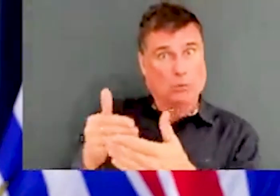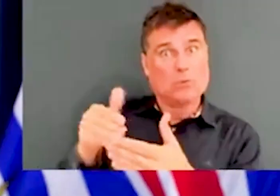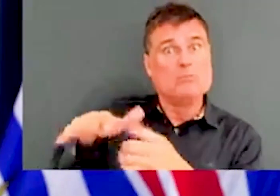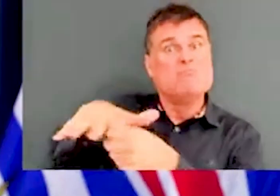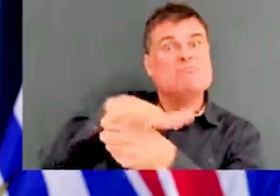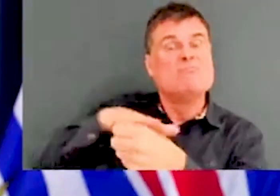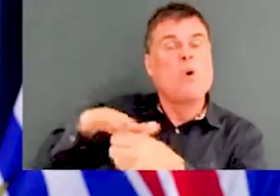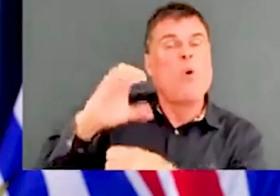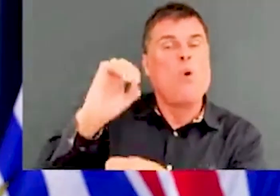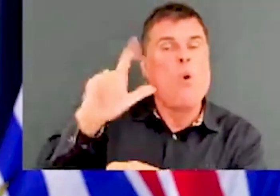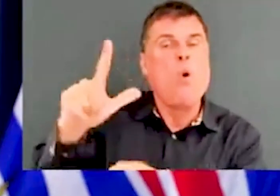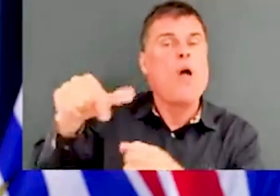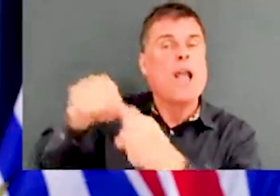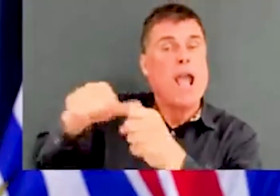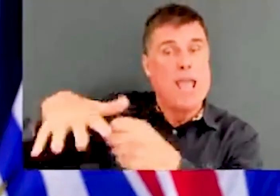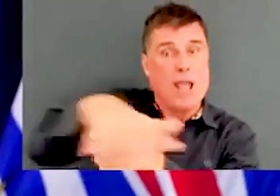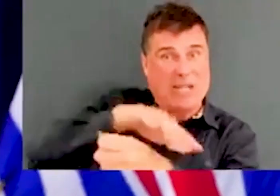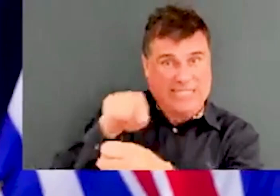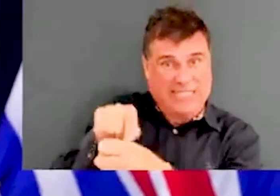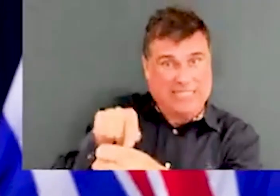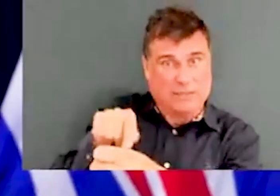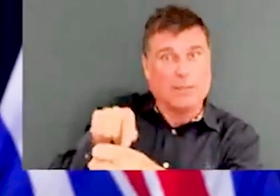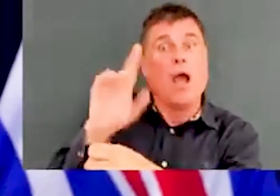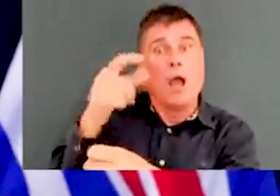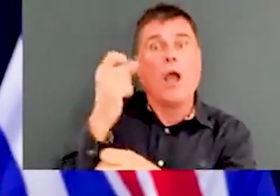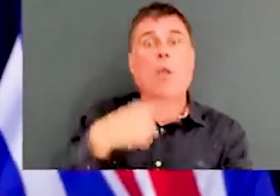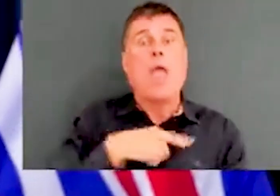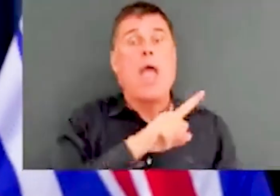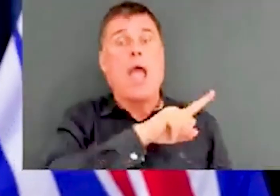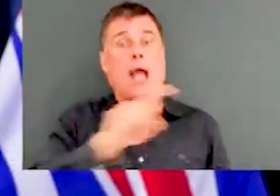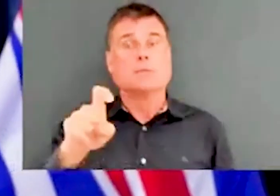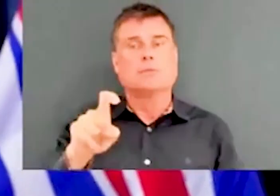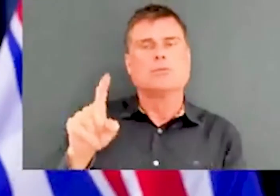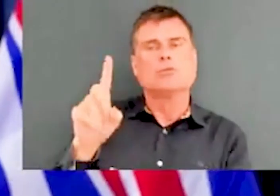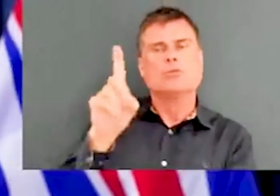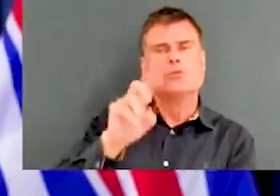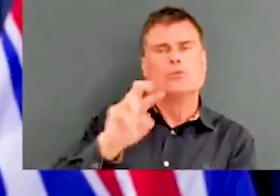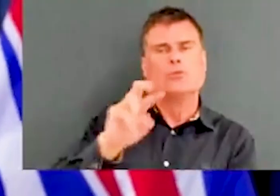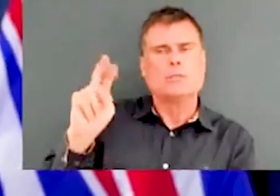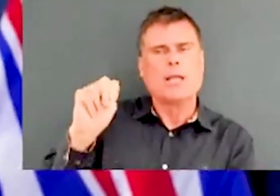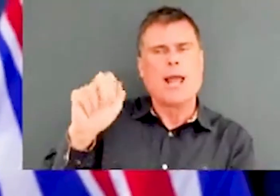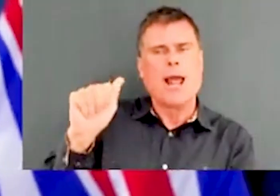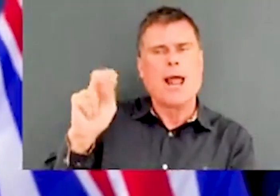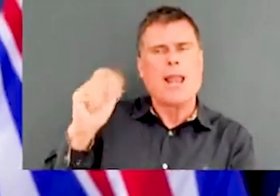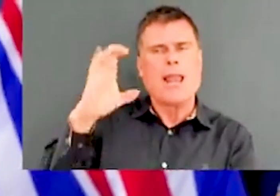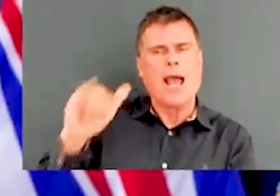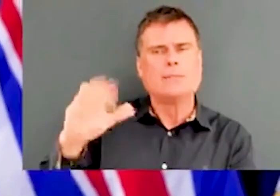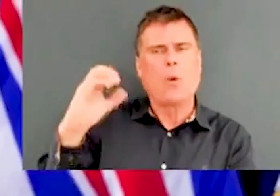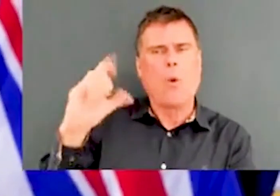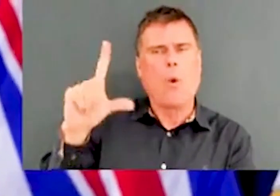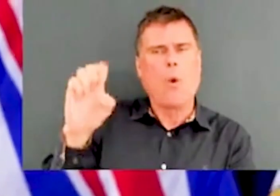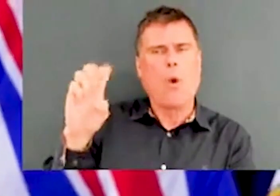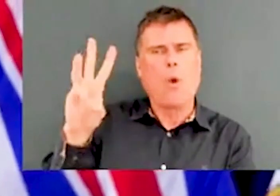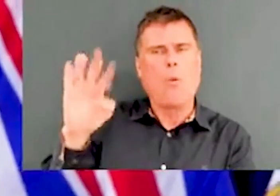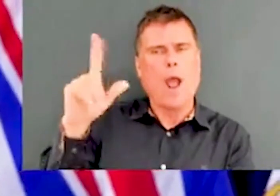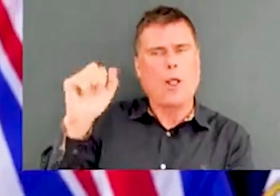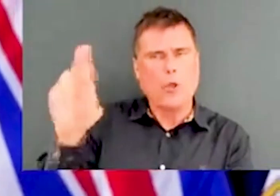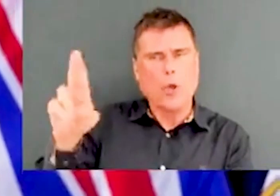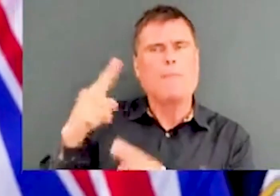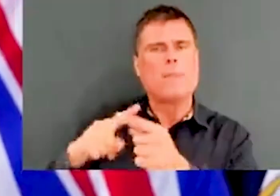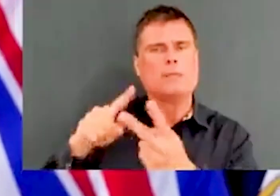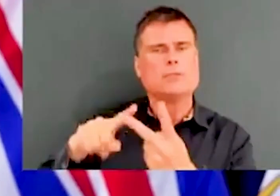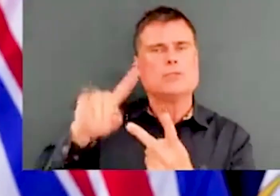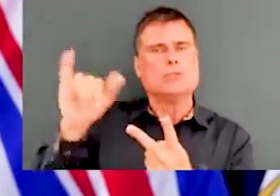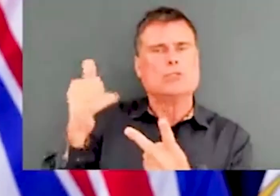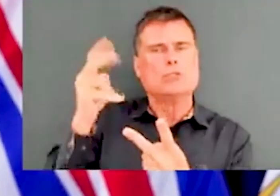the system, that we heard time and time again that the system was broken, and that is why we're fixing it. By